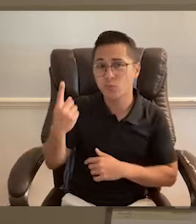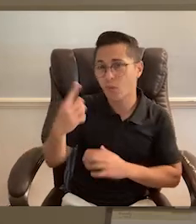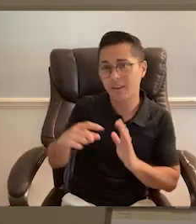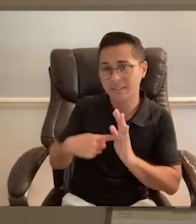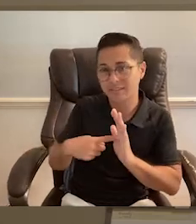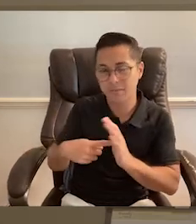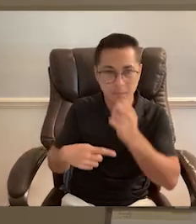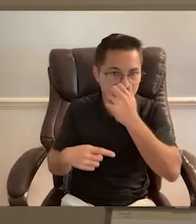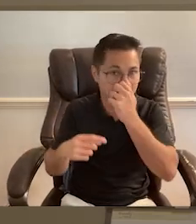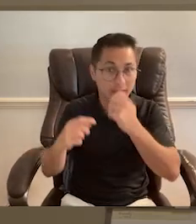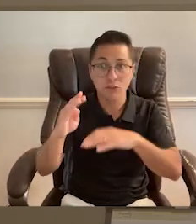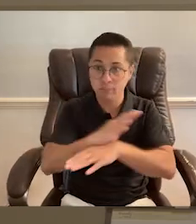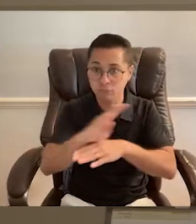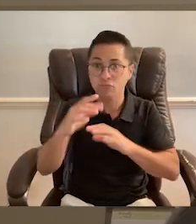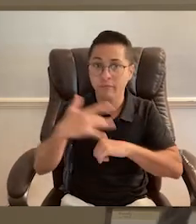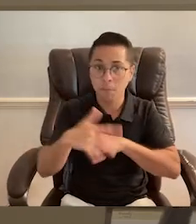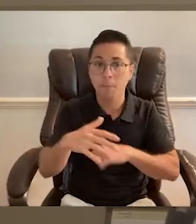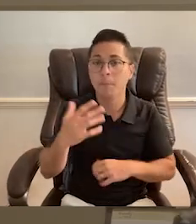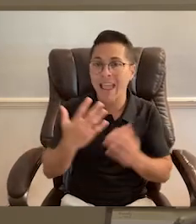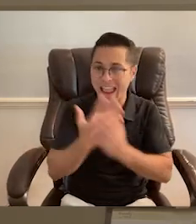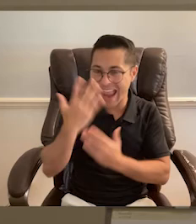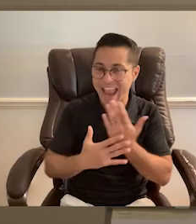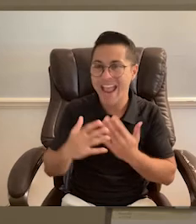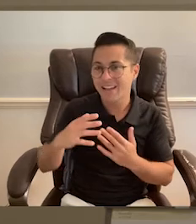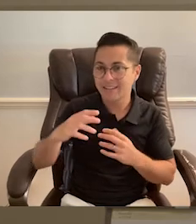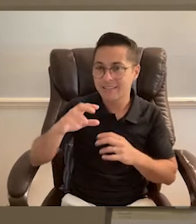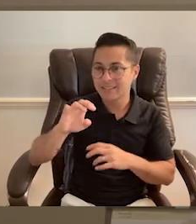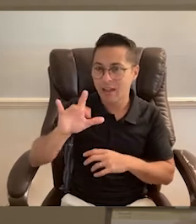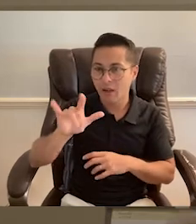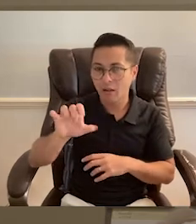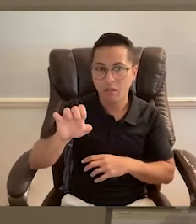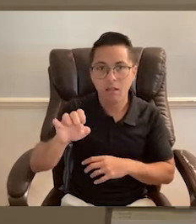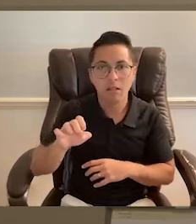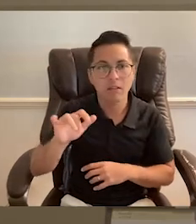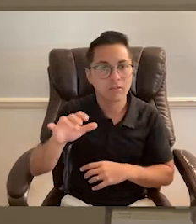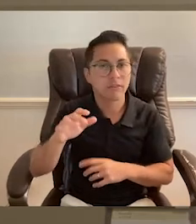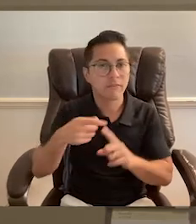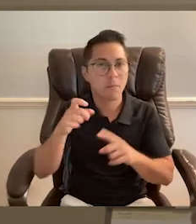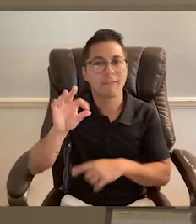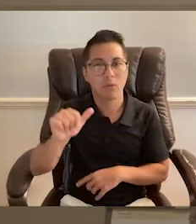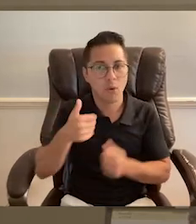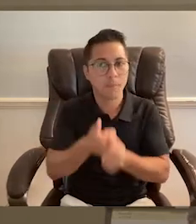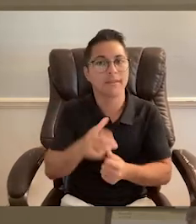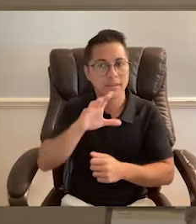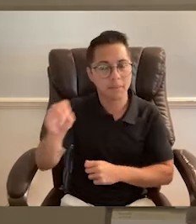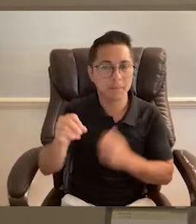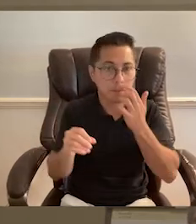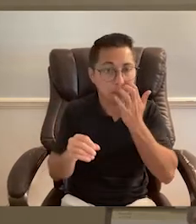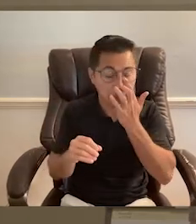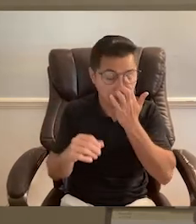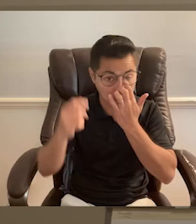Tampa Aquarium, and they have like 3 decks, and they wanted to be able to take